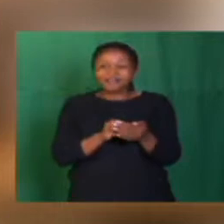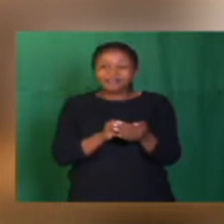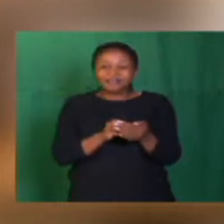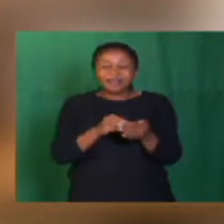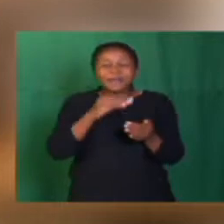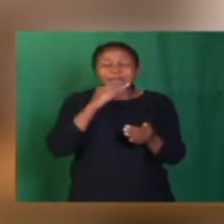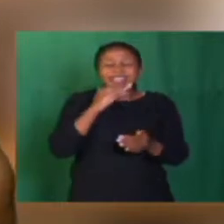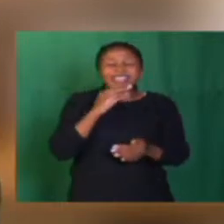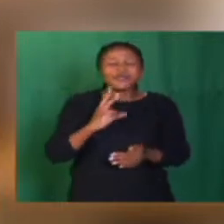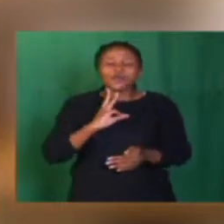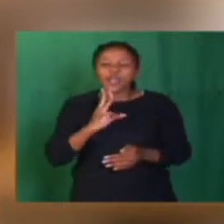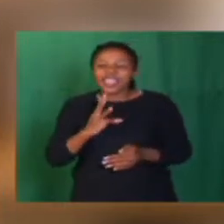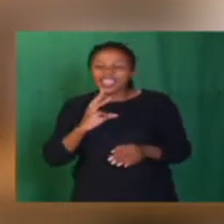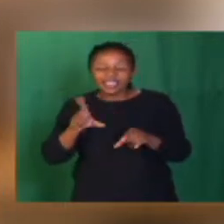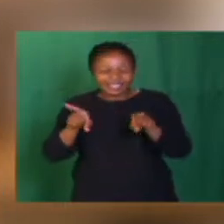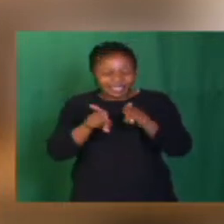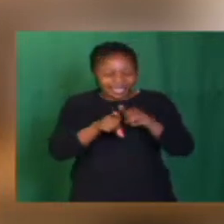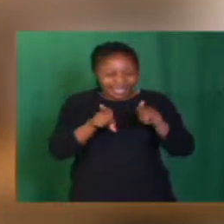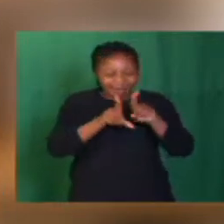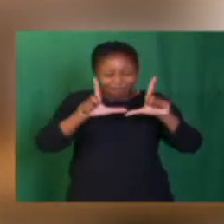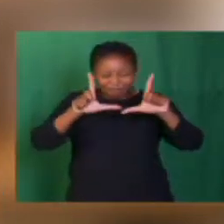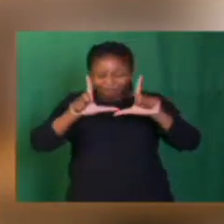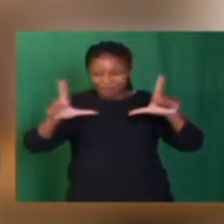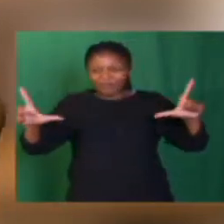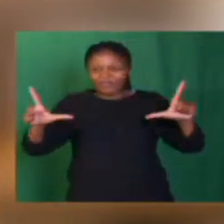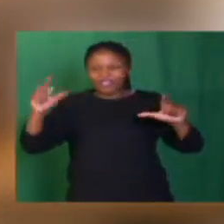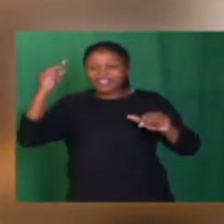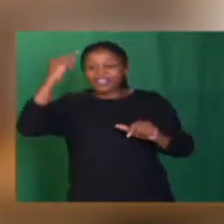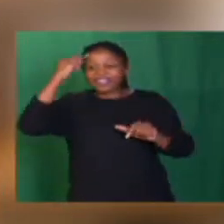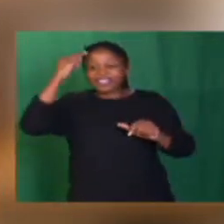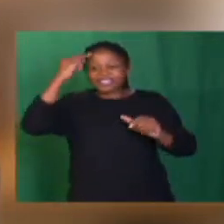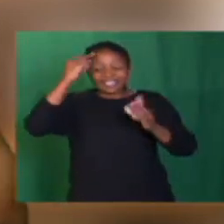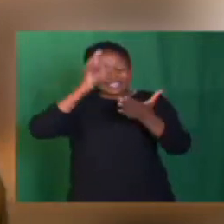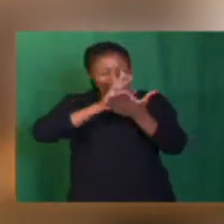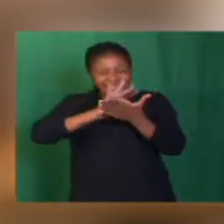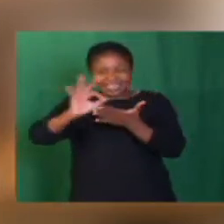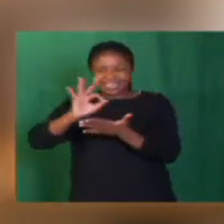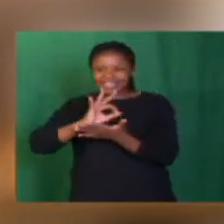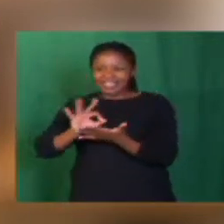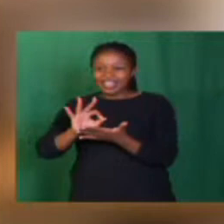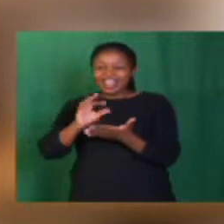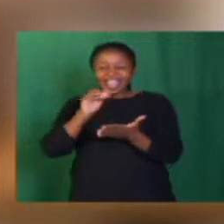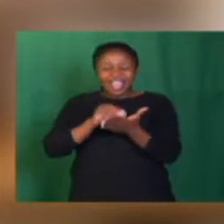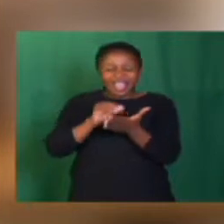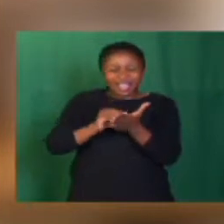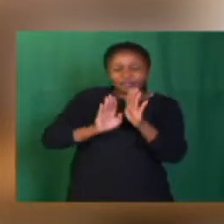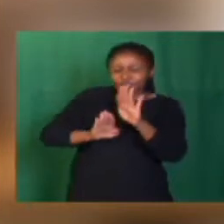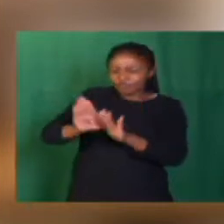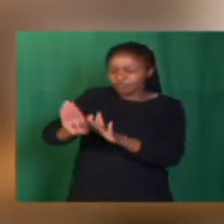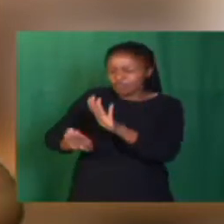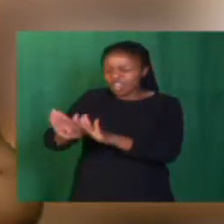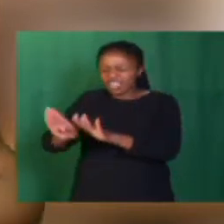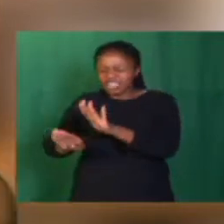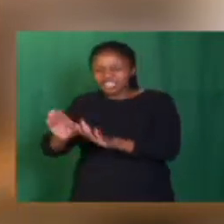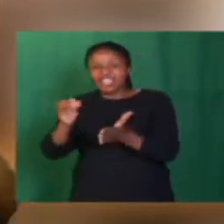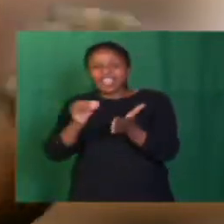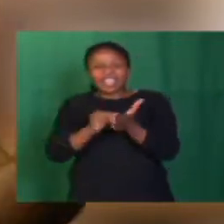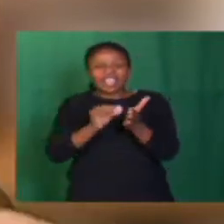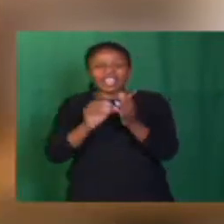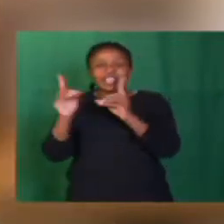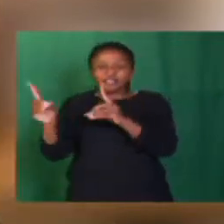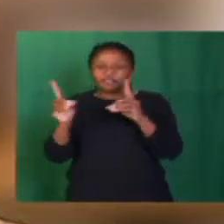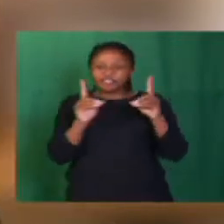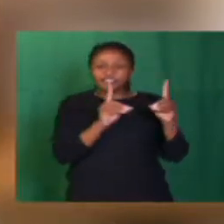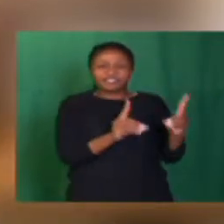You ensure that if it is a classroom situation, there's going to be a student, there's going to be a teacher. You're not just going to say they were